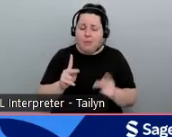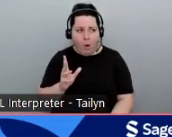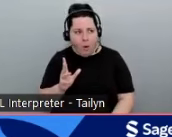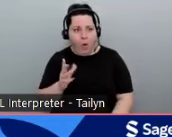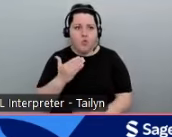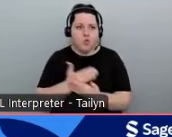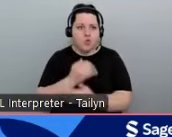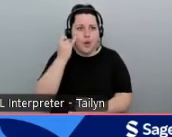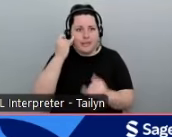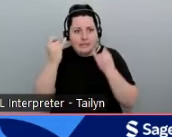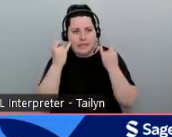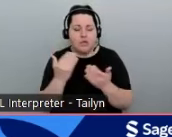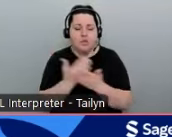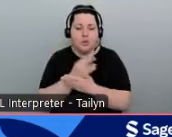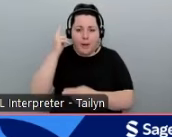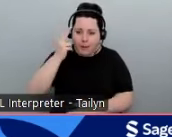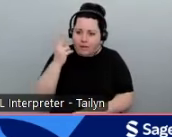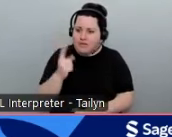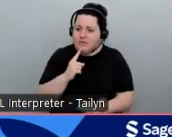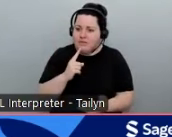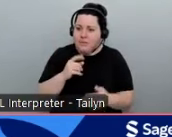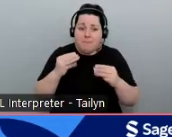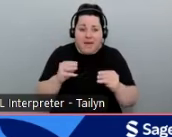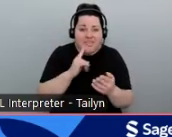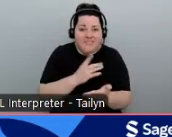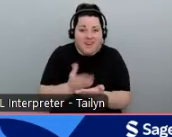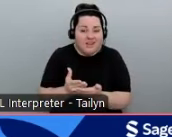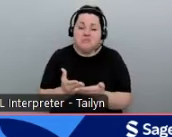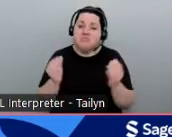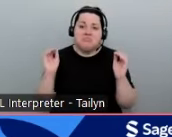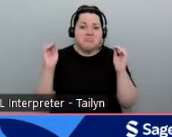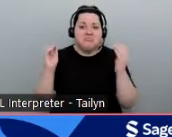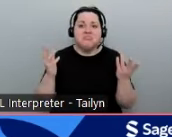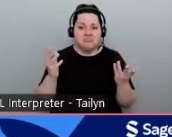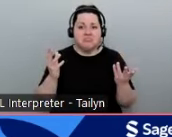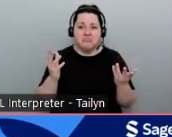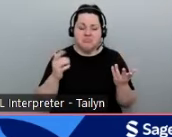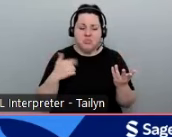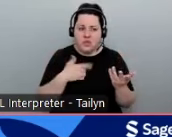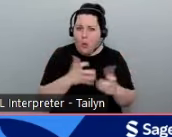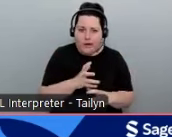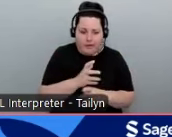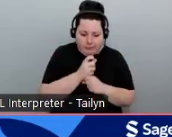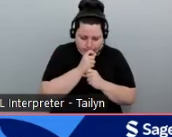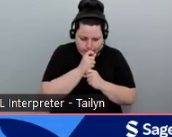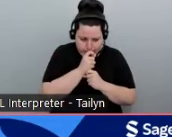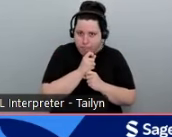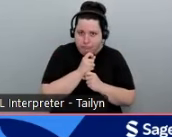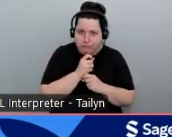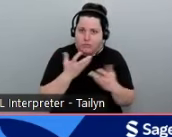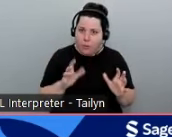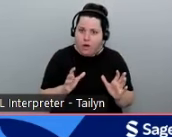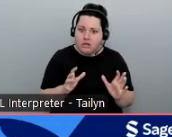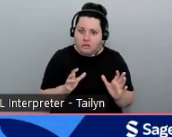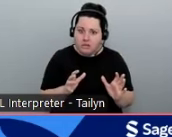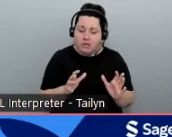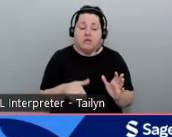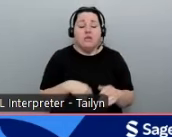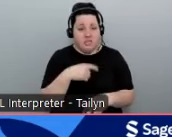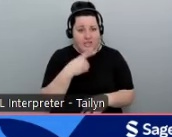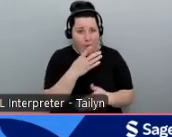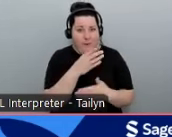validate methods, and sort of move things along where, okay, we've sort of captured this little piece of the puzzle and we